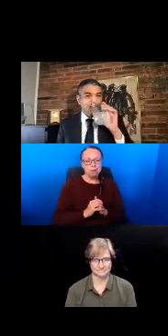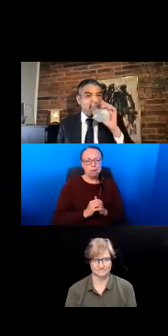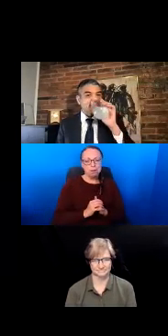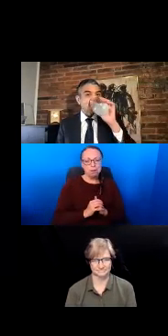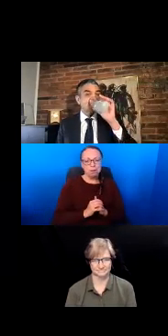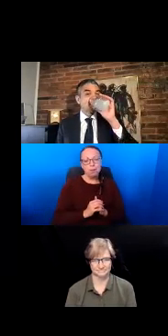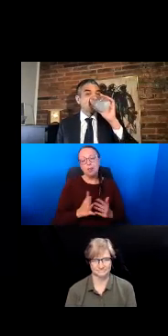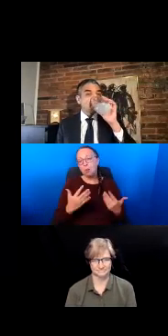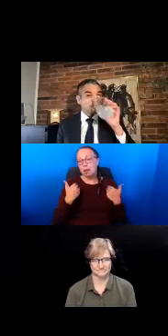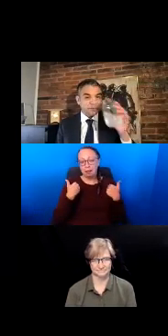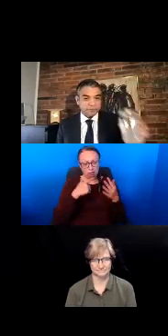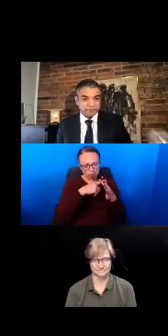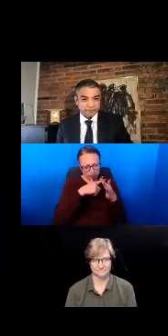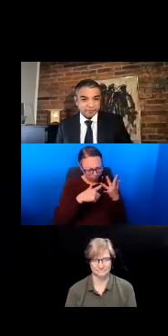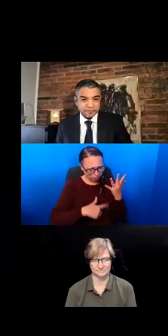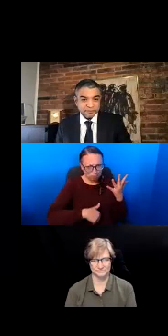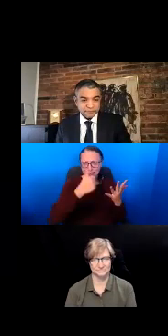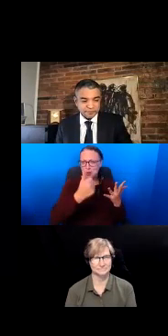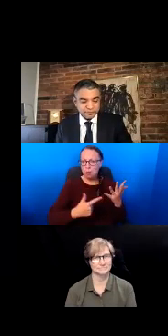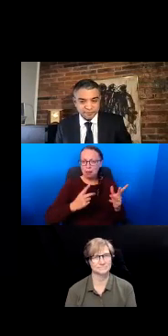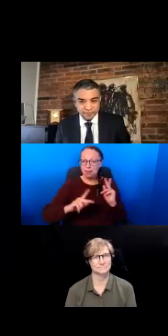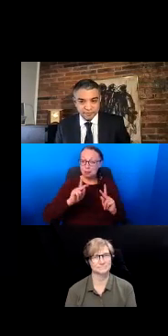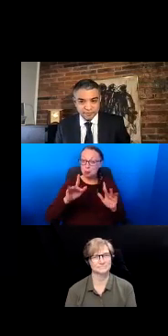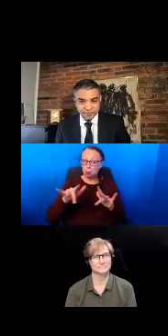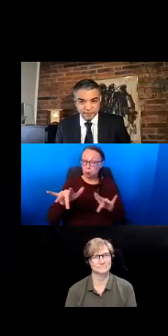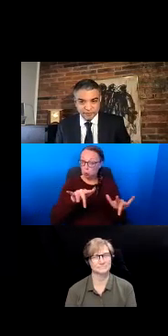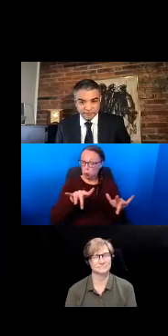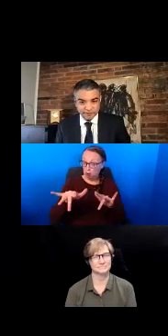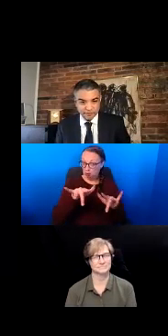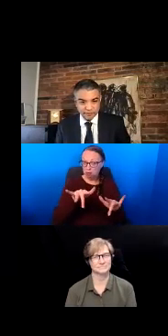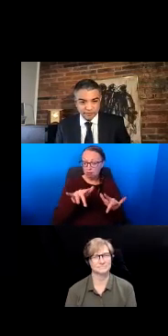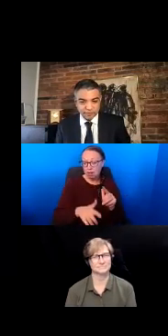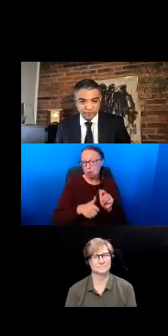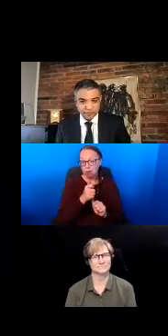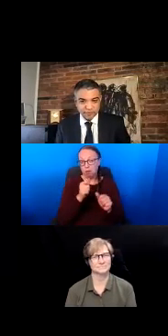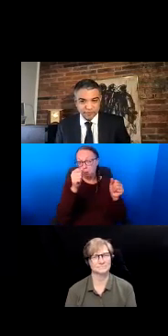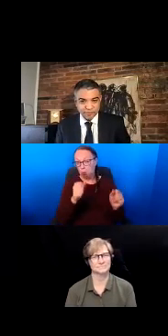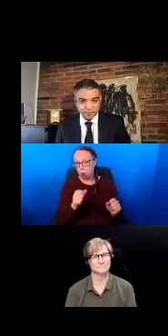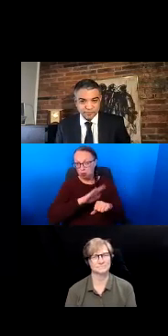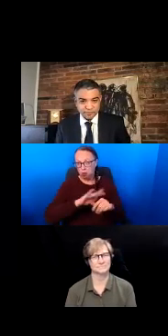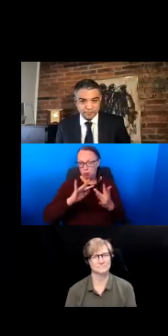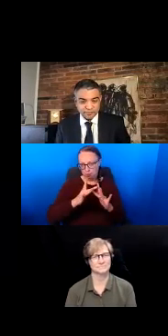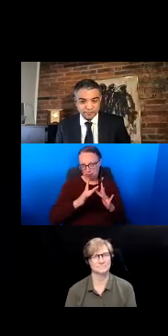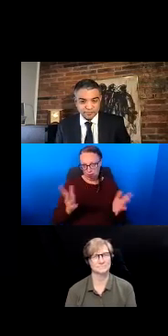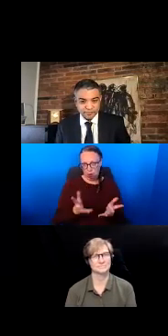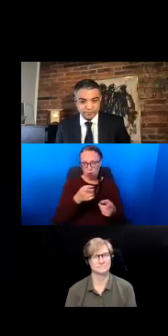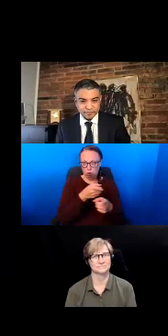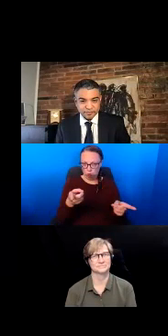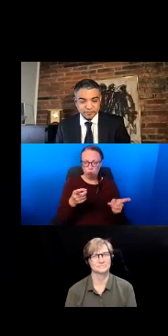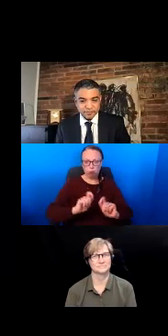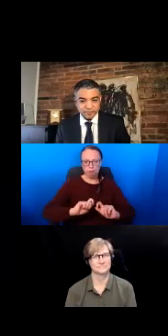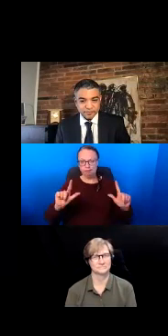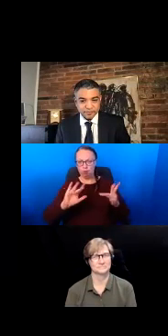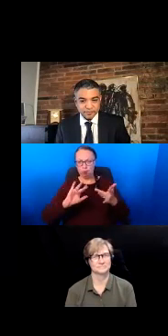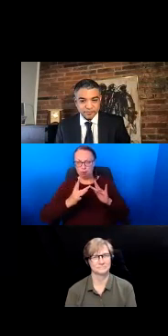And we have all these people as recorded, most of these people's recordings on our website. So I encourage you to visit our website where you can